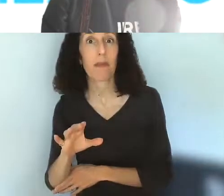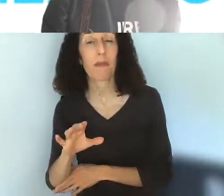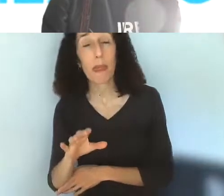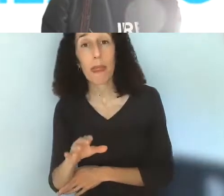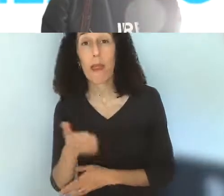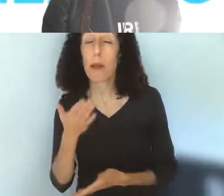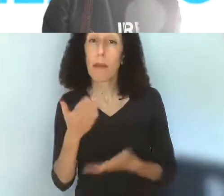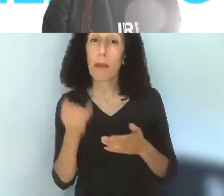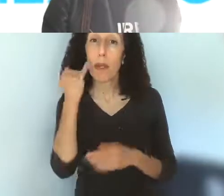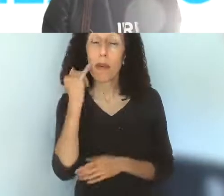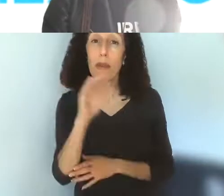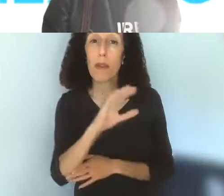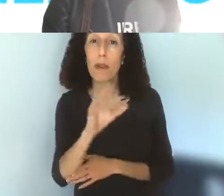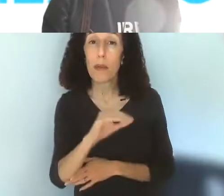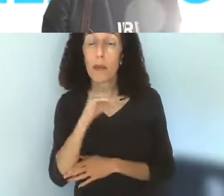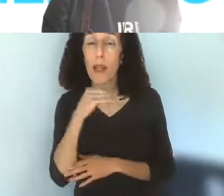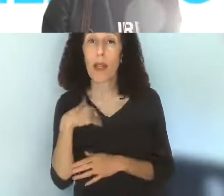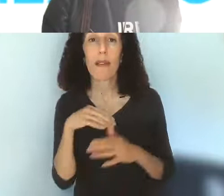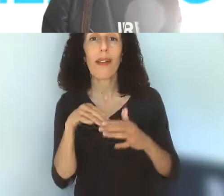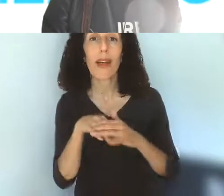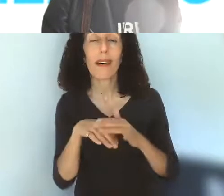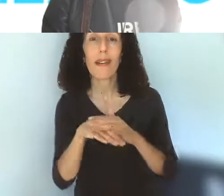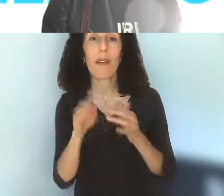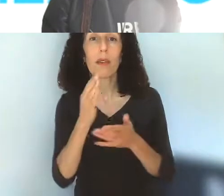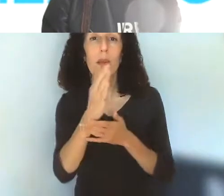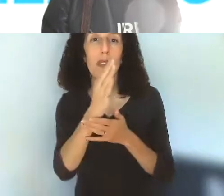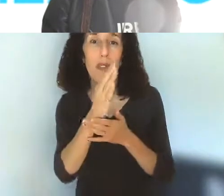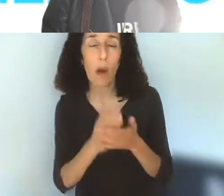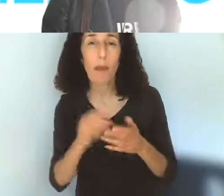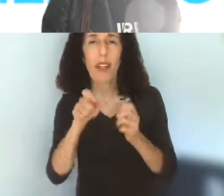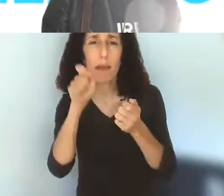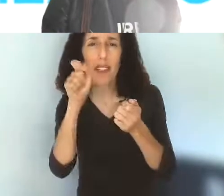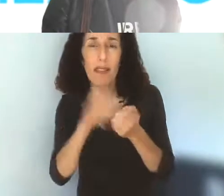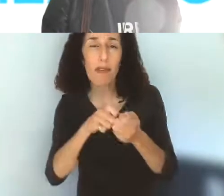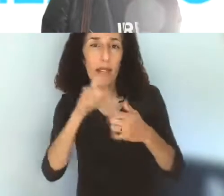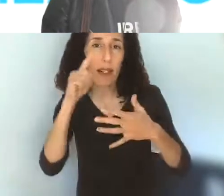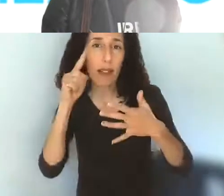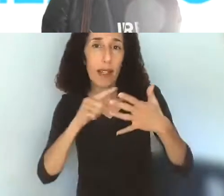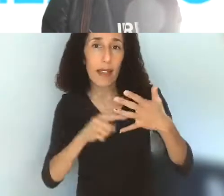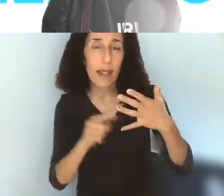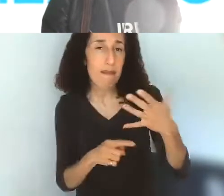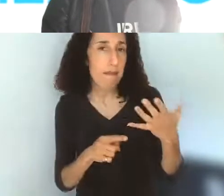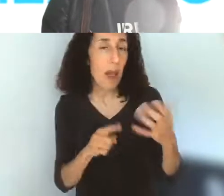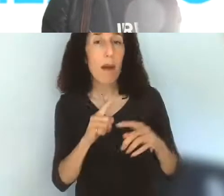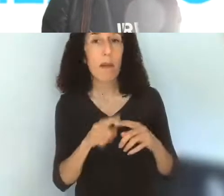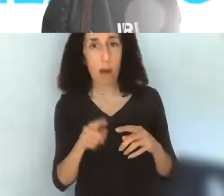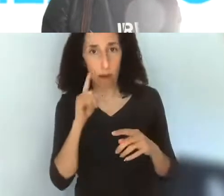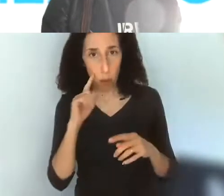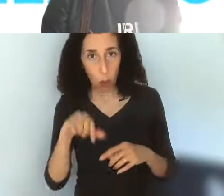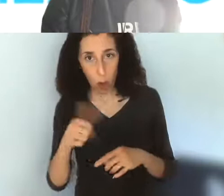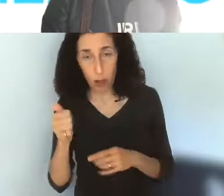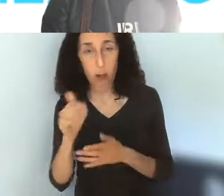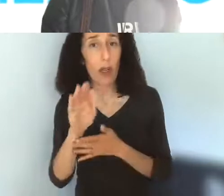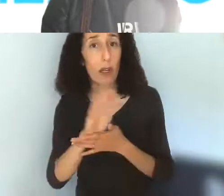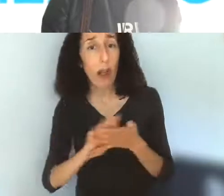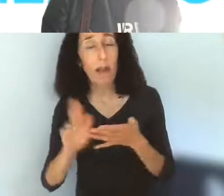some of the functioning. You know, many institutions were, you know, compelled